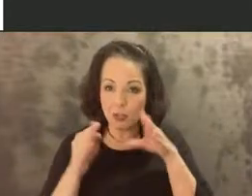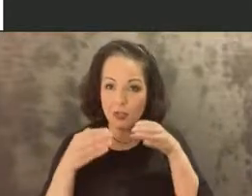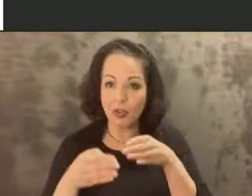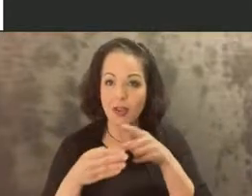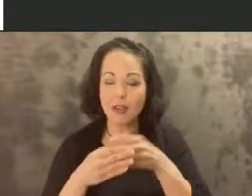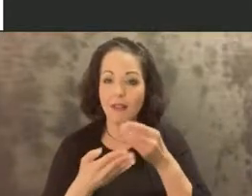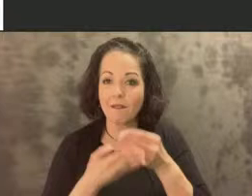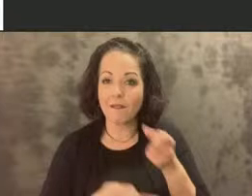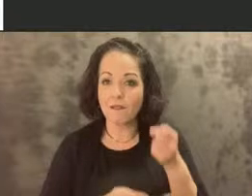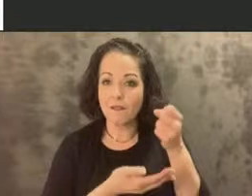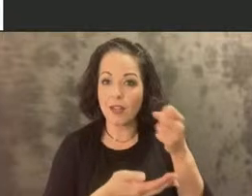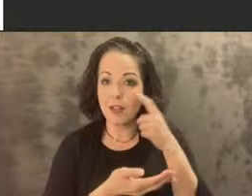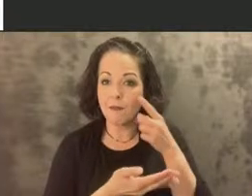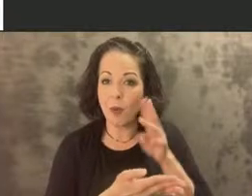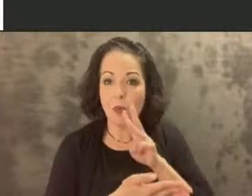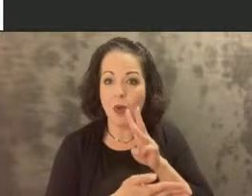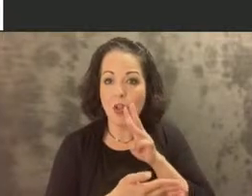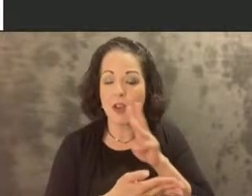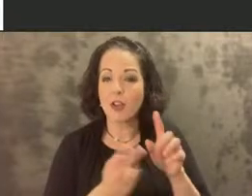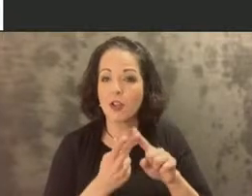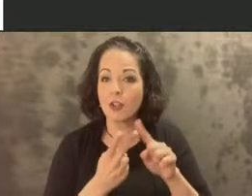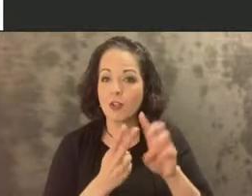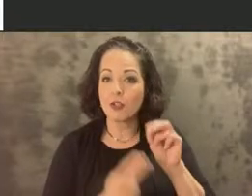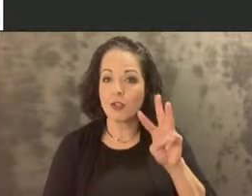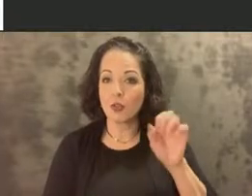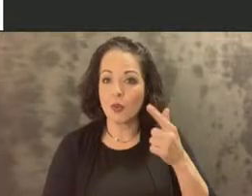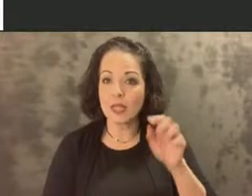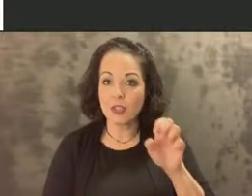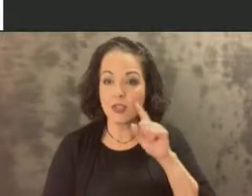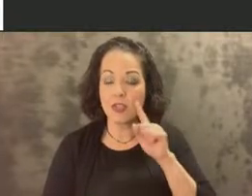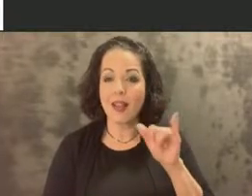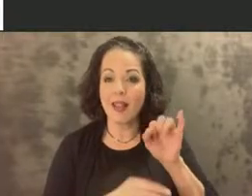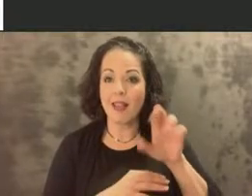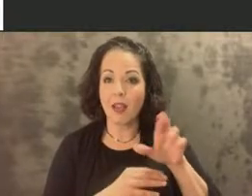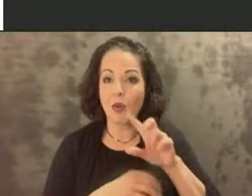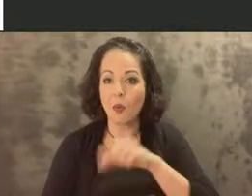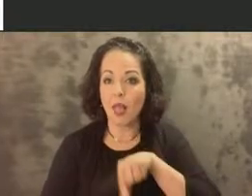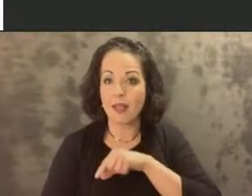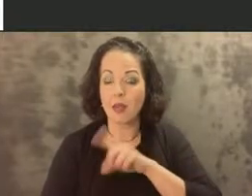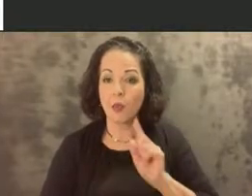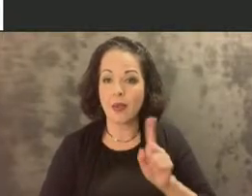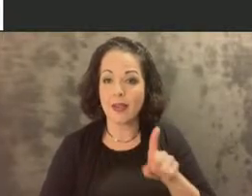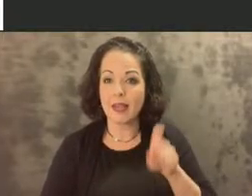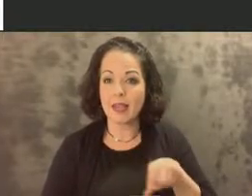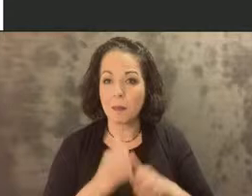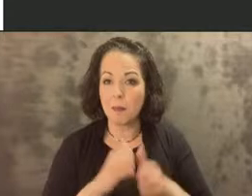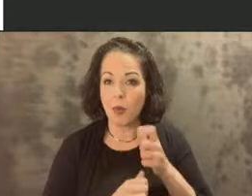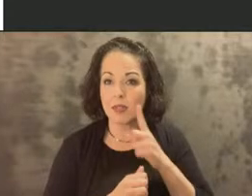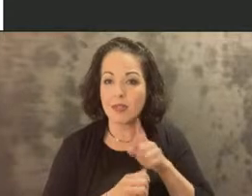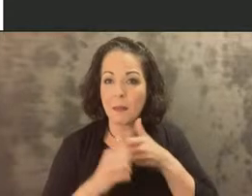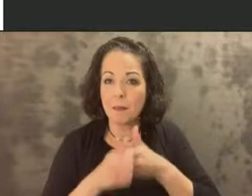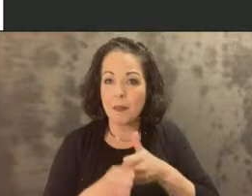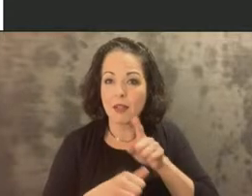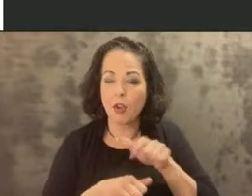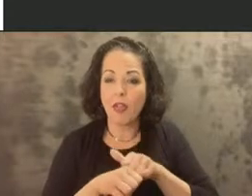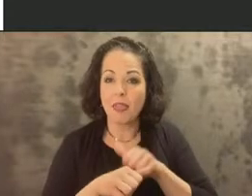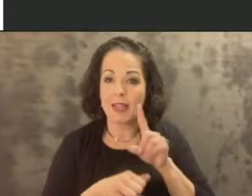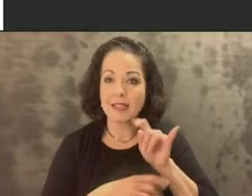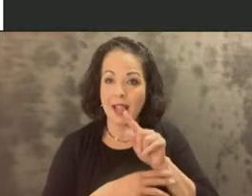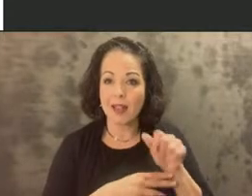for water, sewage, and air quality to where it's needed the most based on the data from reliable